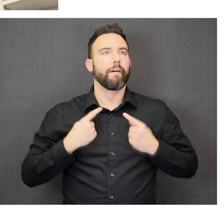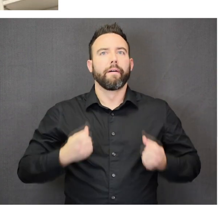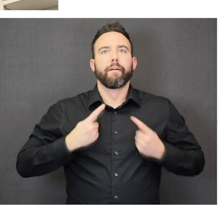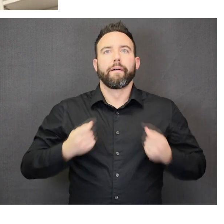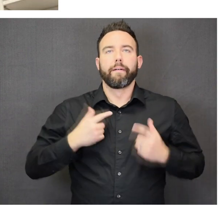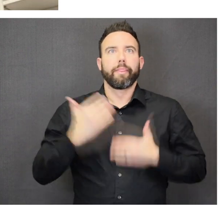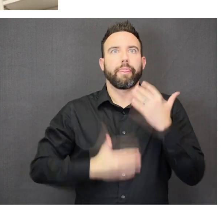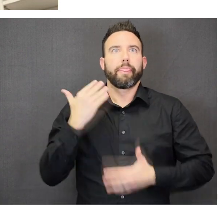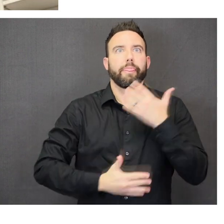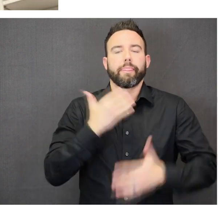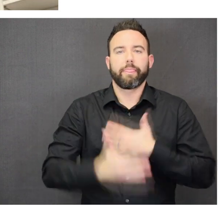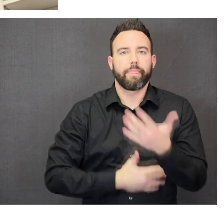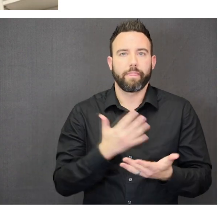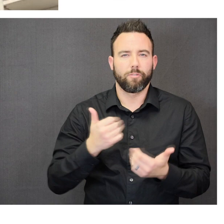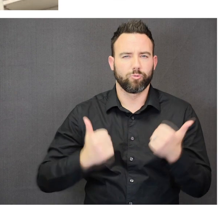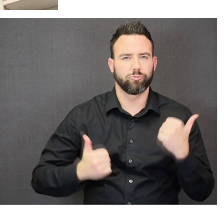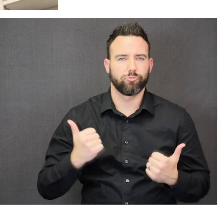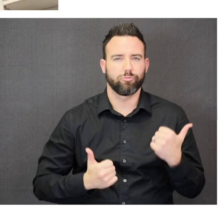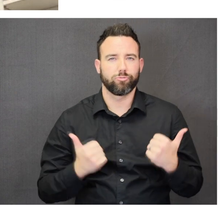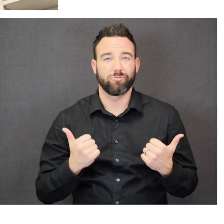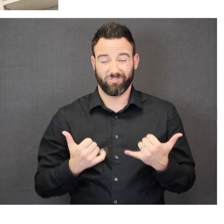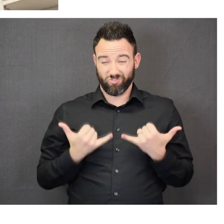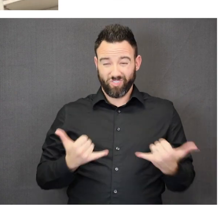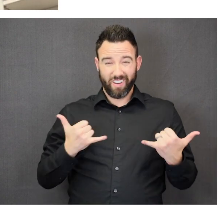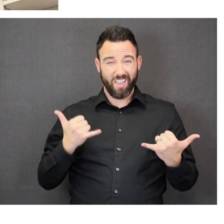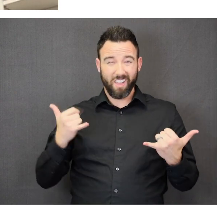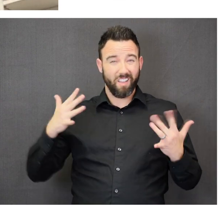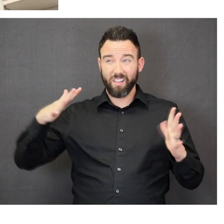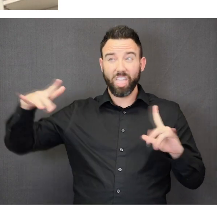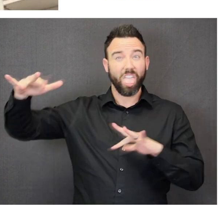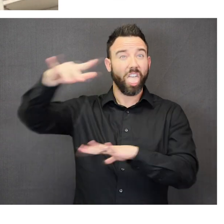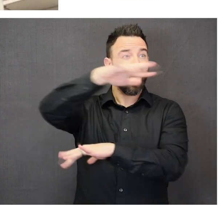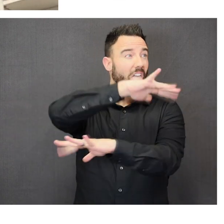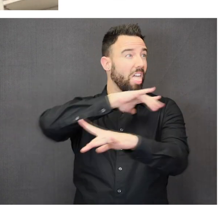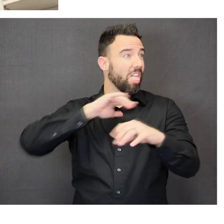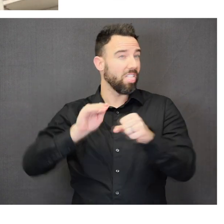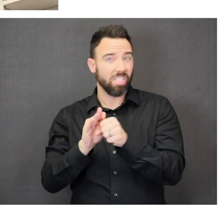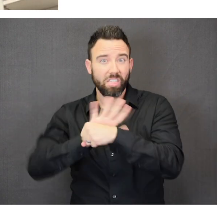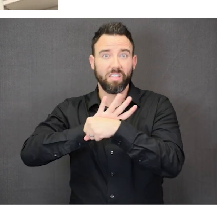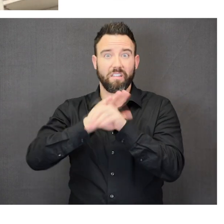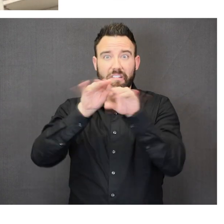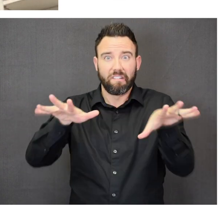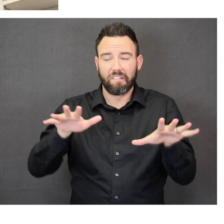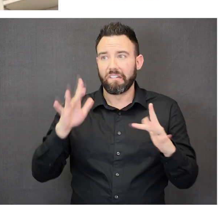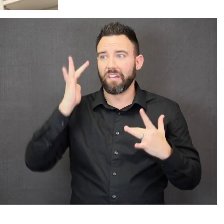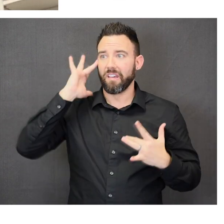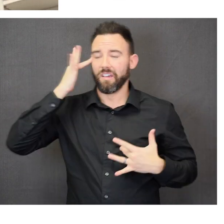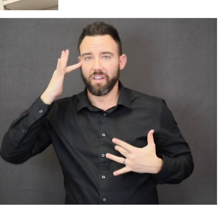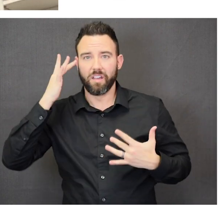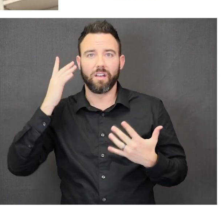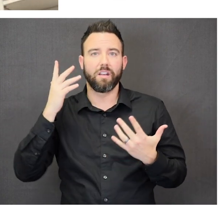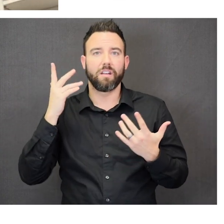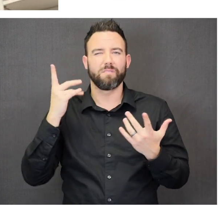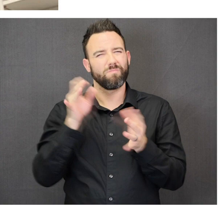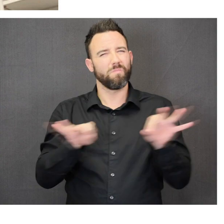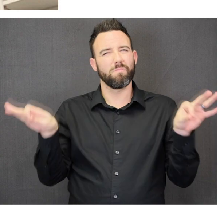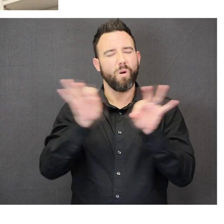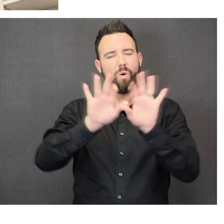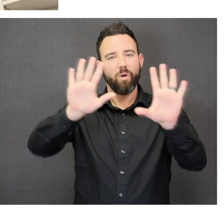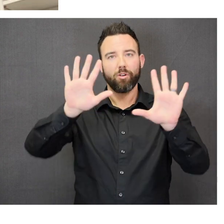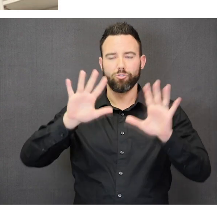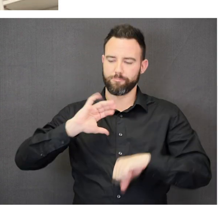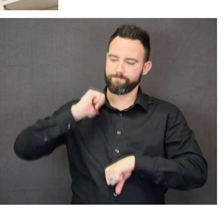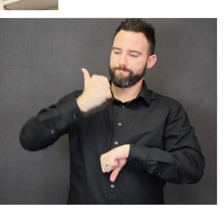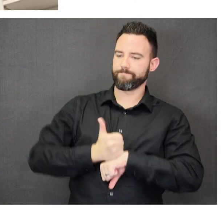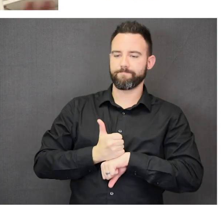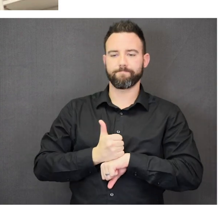moment? Routines are important right now. Predictability is important right now. What about things like,